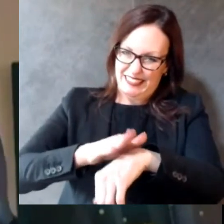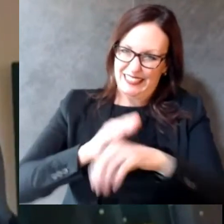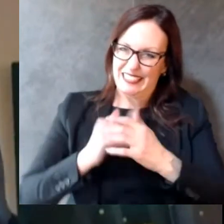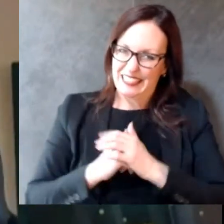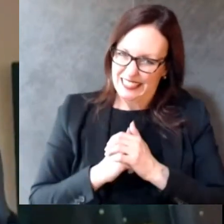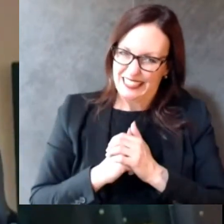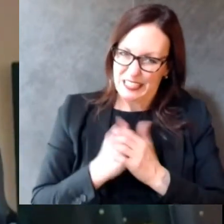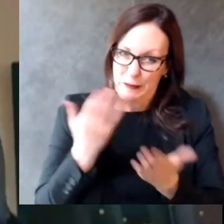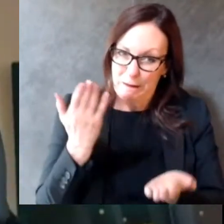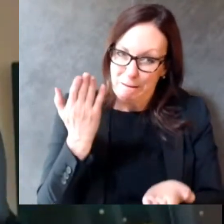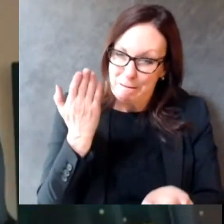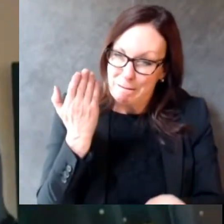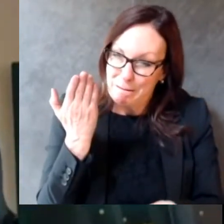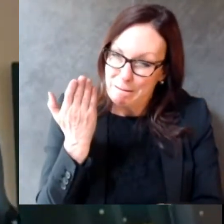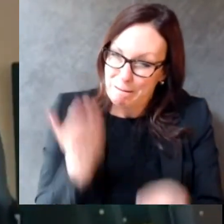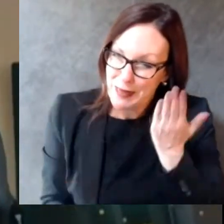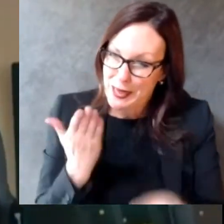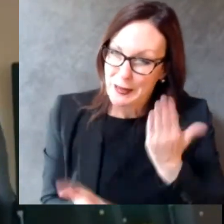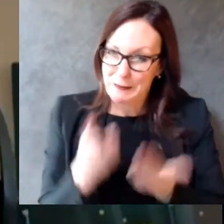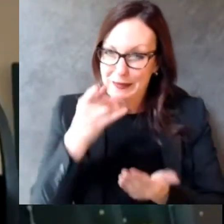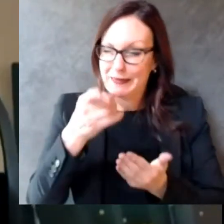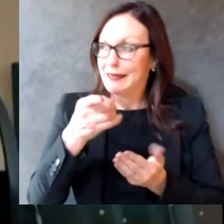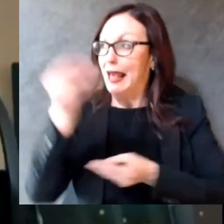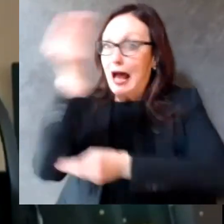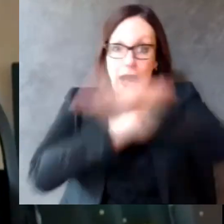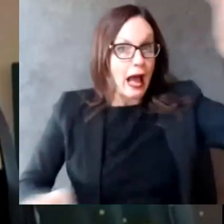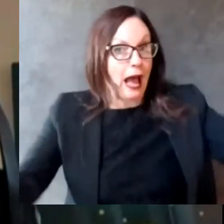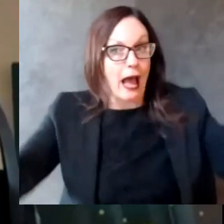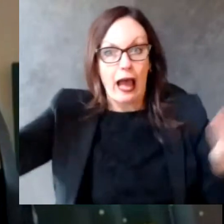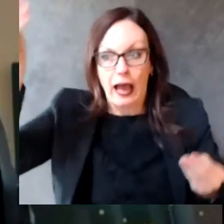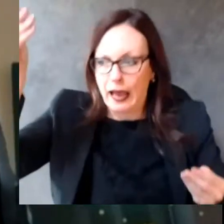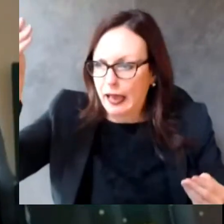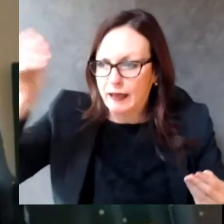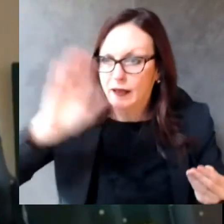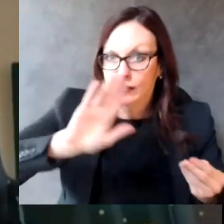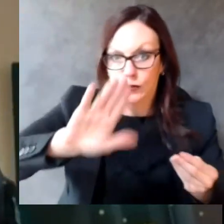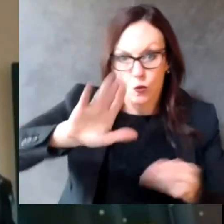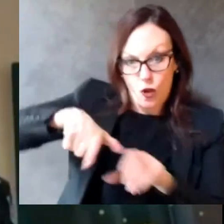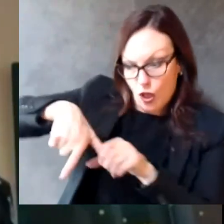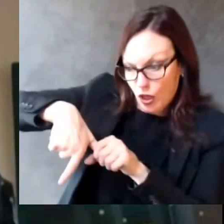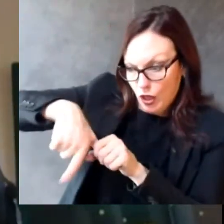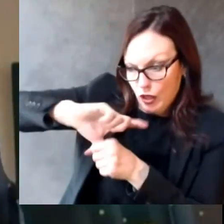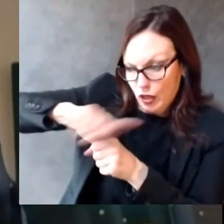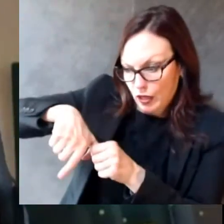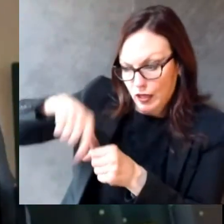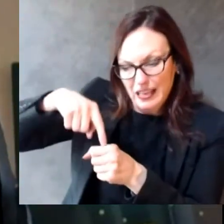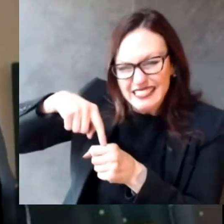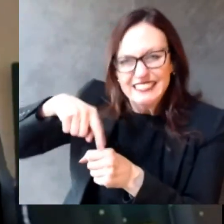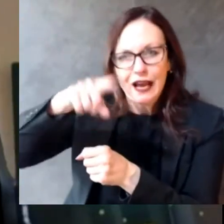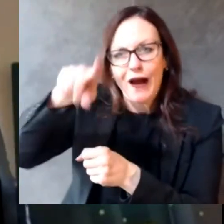but we'll do everything that we can to help prepare them and deliver the vaccine to them.